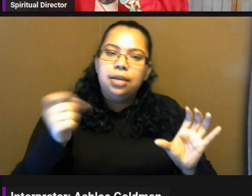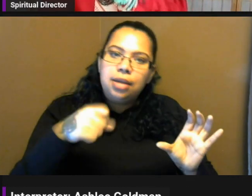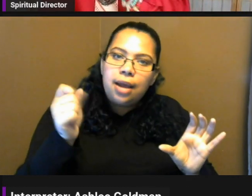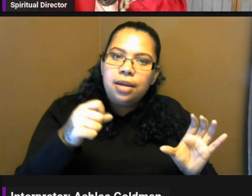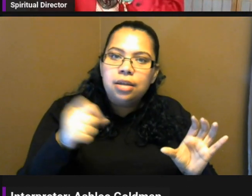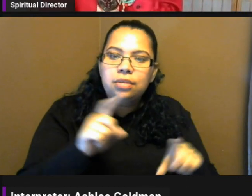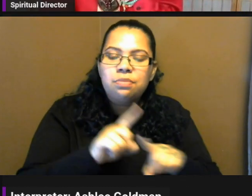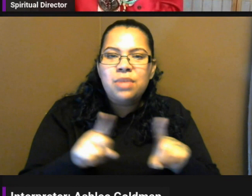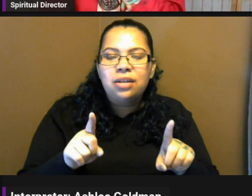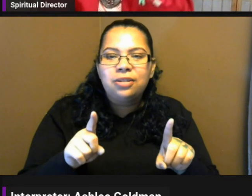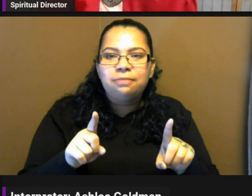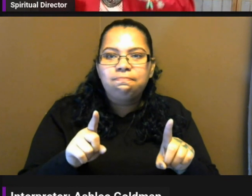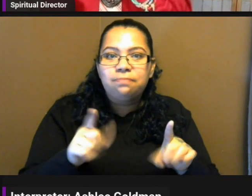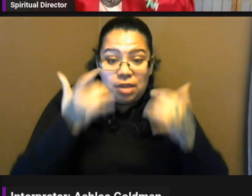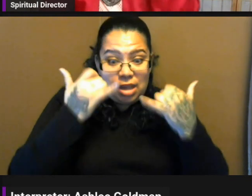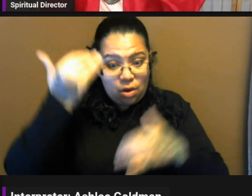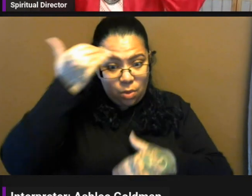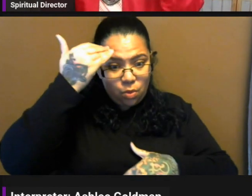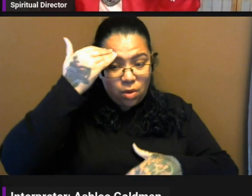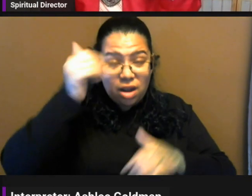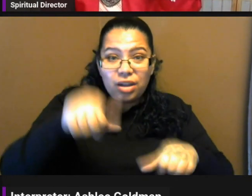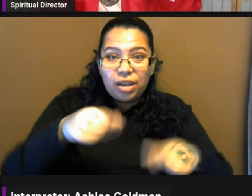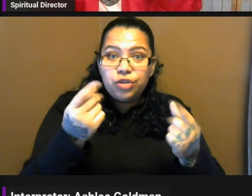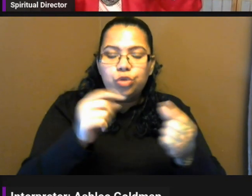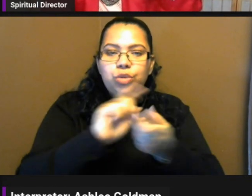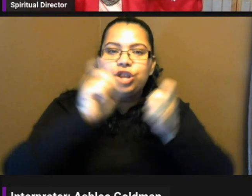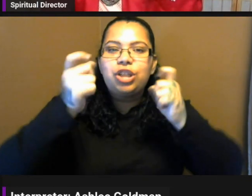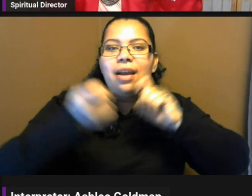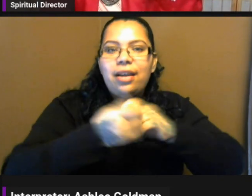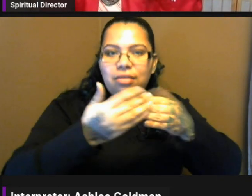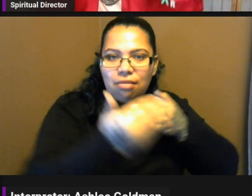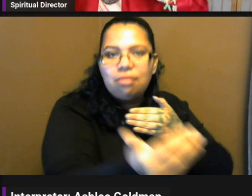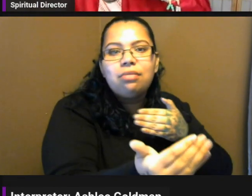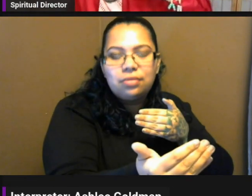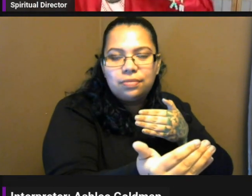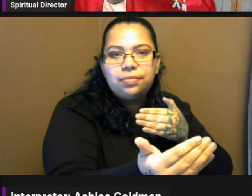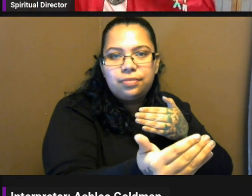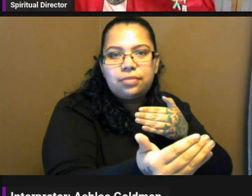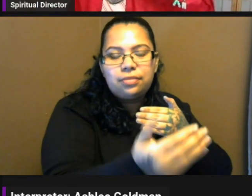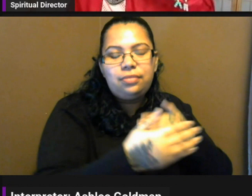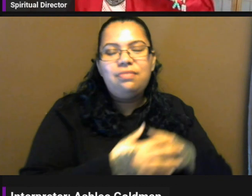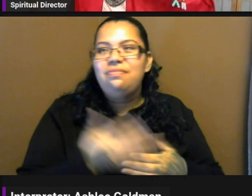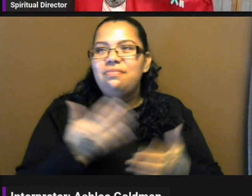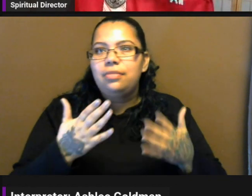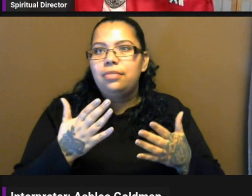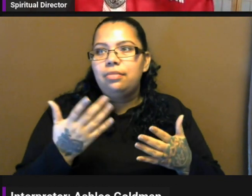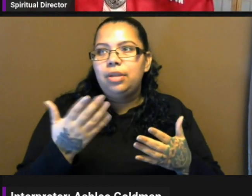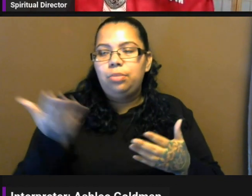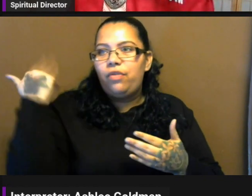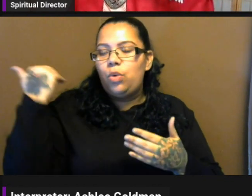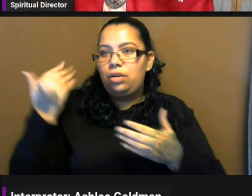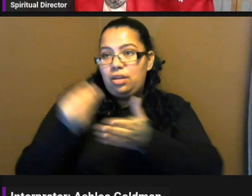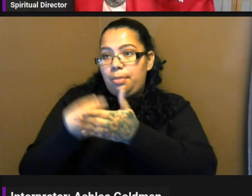But once we are aware, we can change from this point. Can't necessarily change. The money's